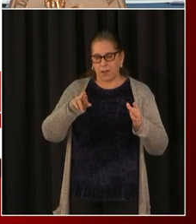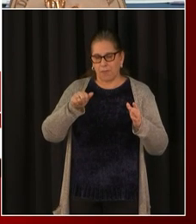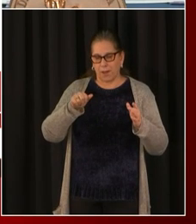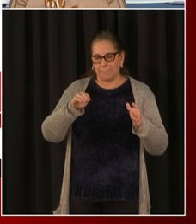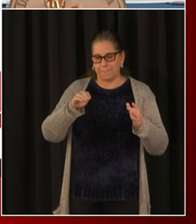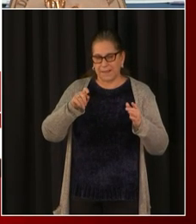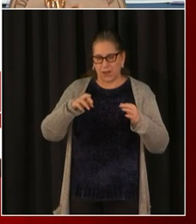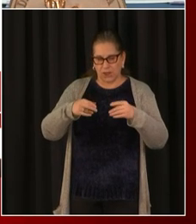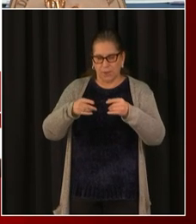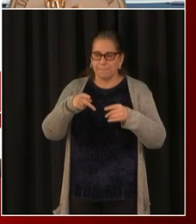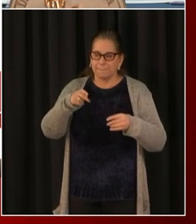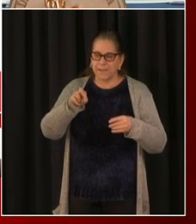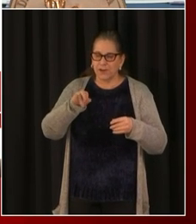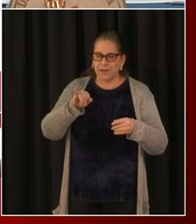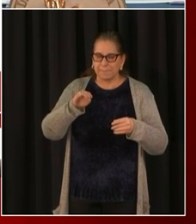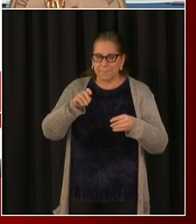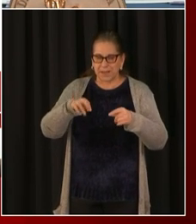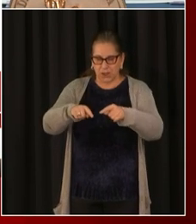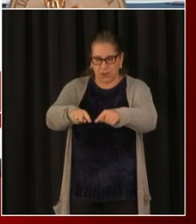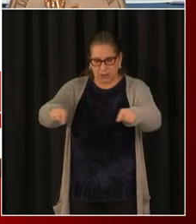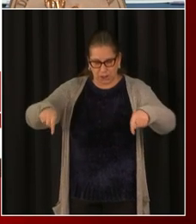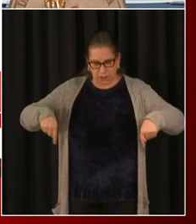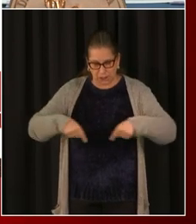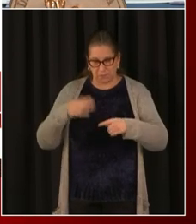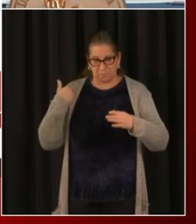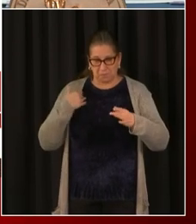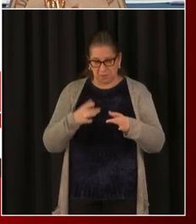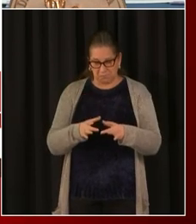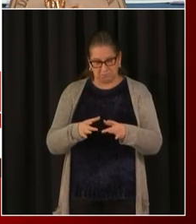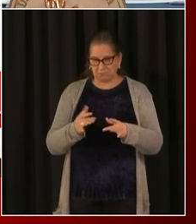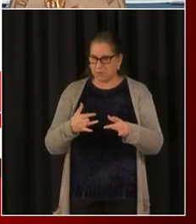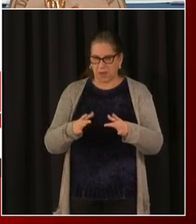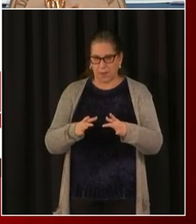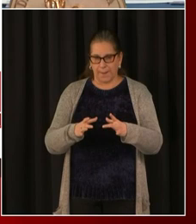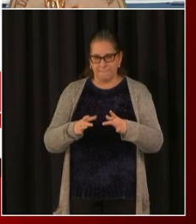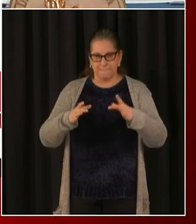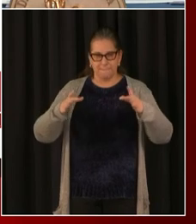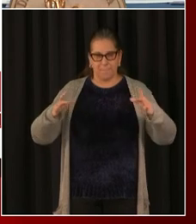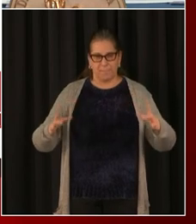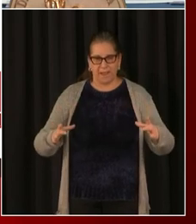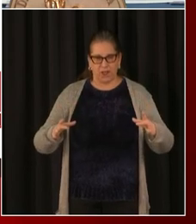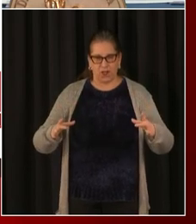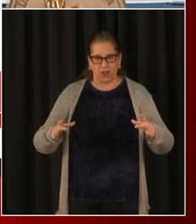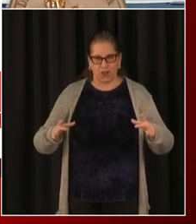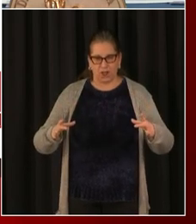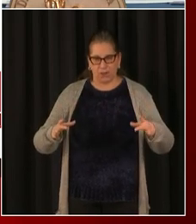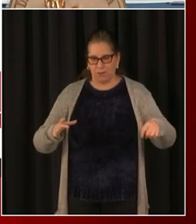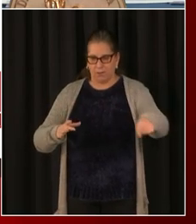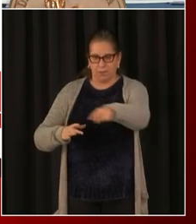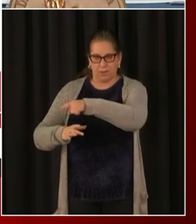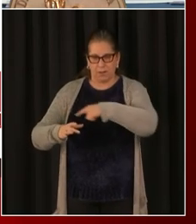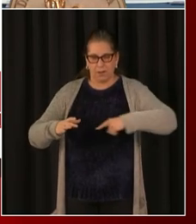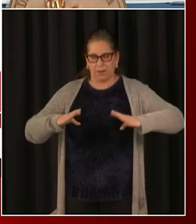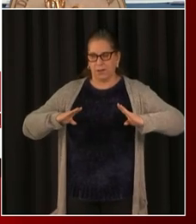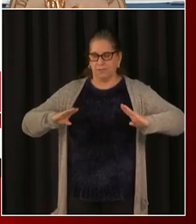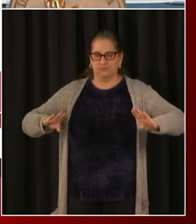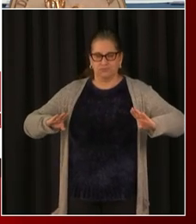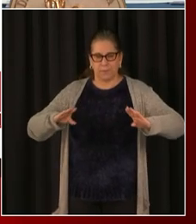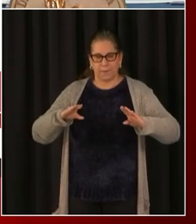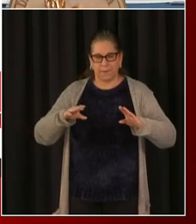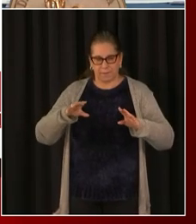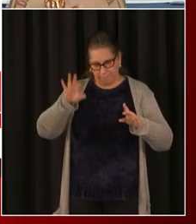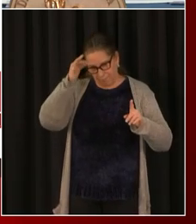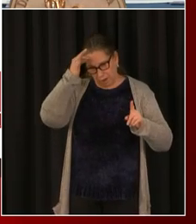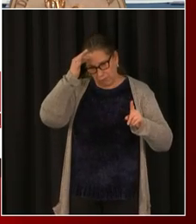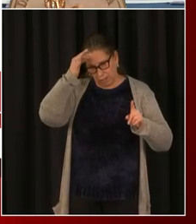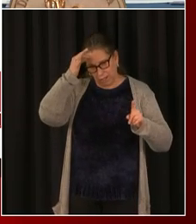think further that discussions among the branches of government and all federal law enforcement needs to focus on